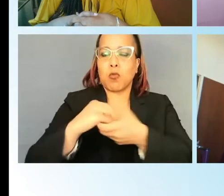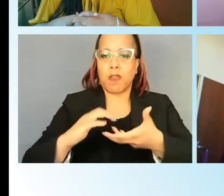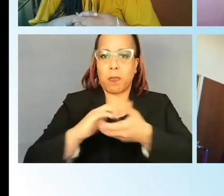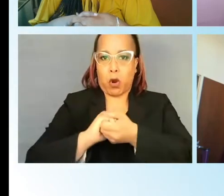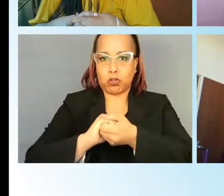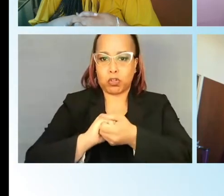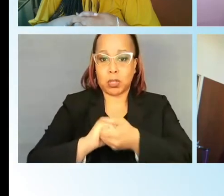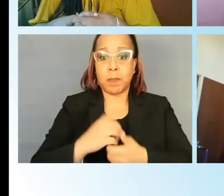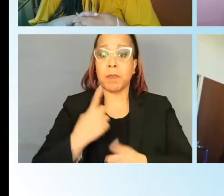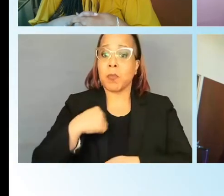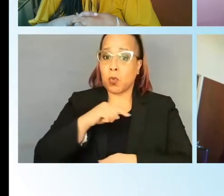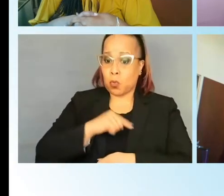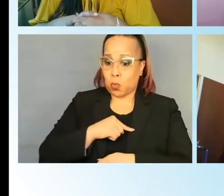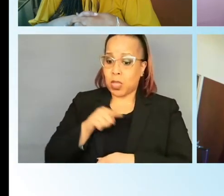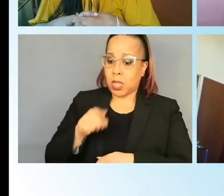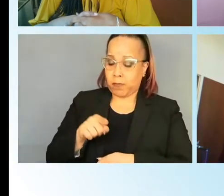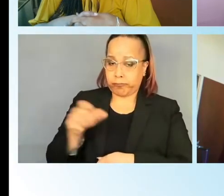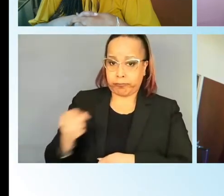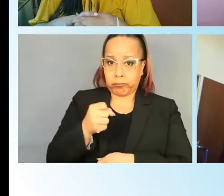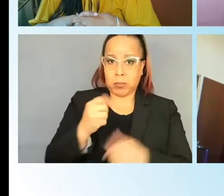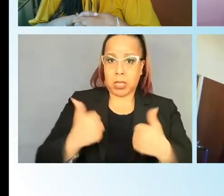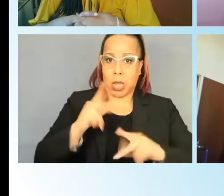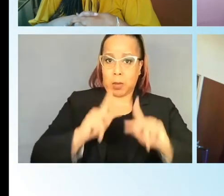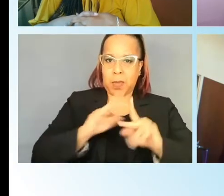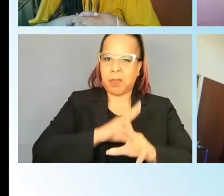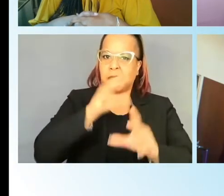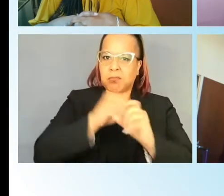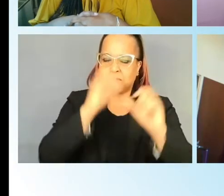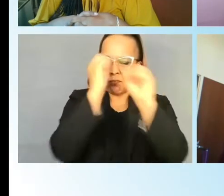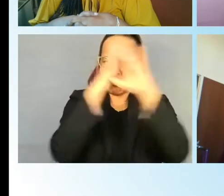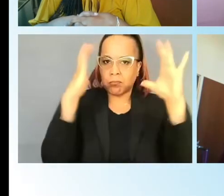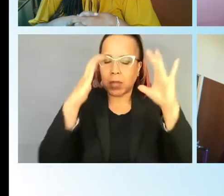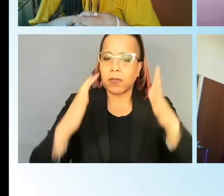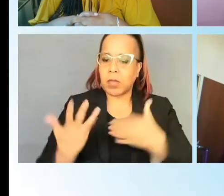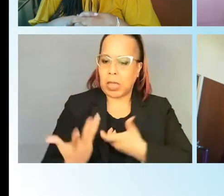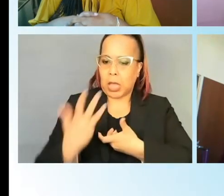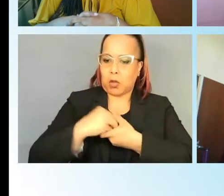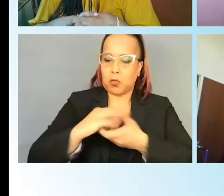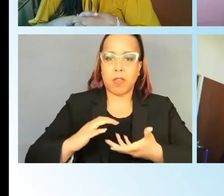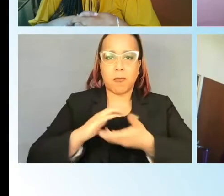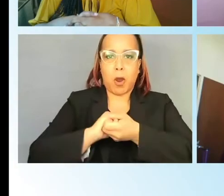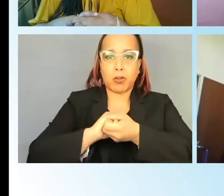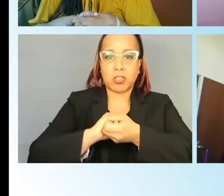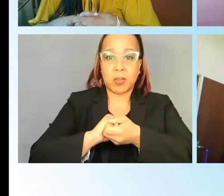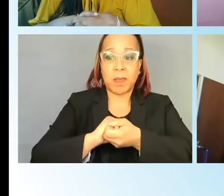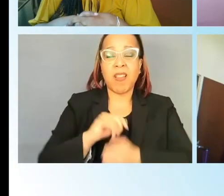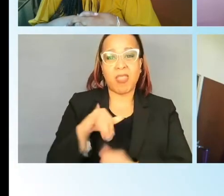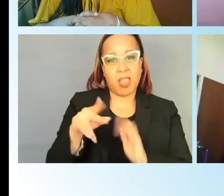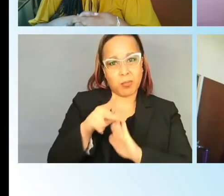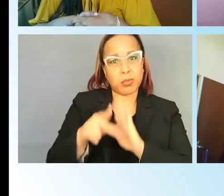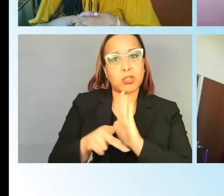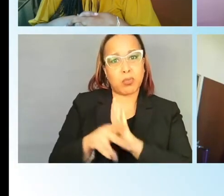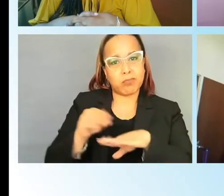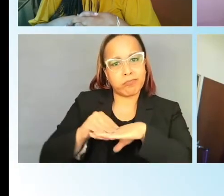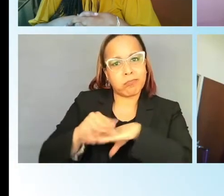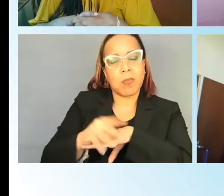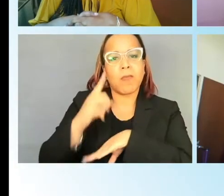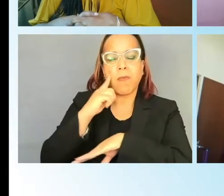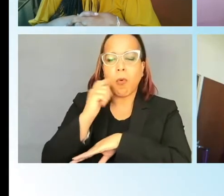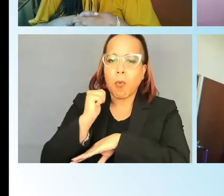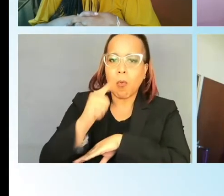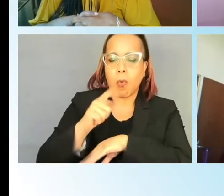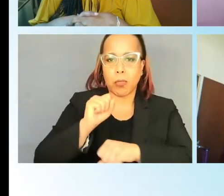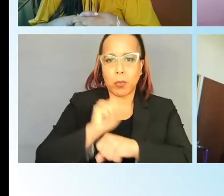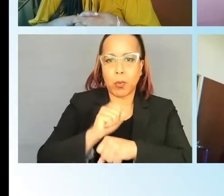young people as part of that vision of inclusive partnerships, which is a guiding principle for all the work we